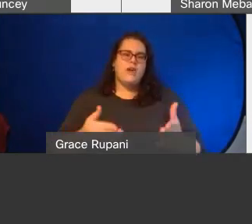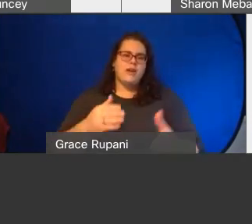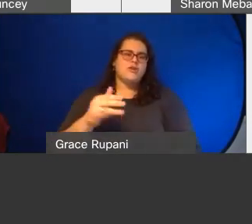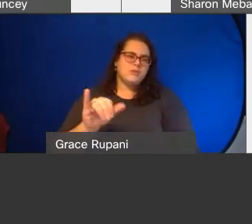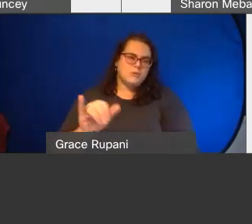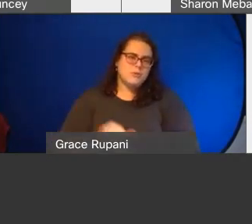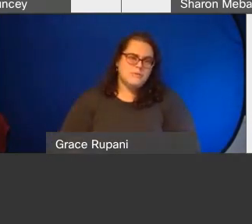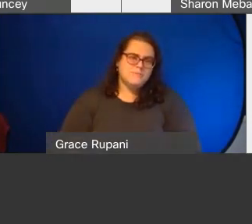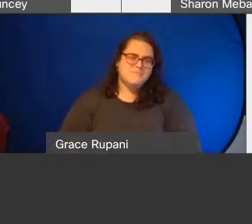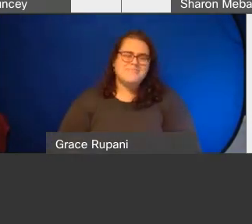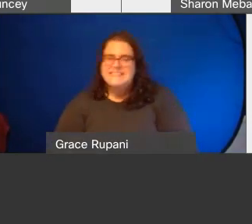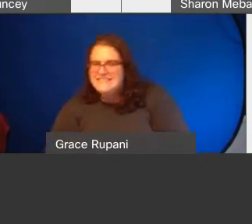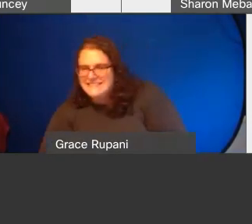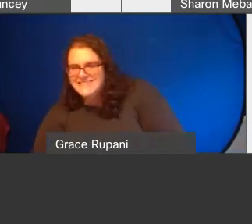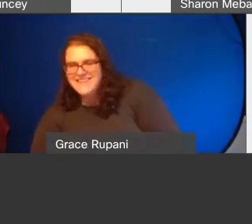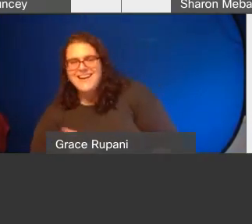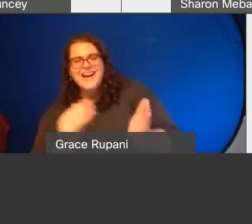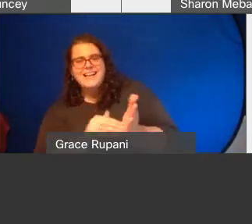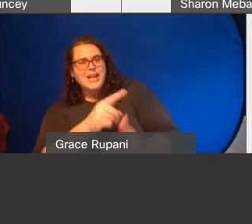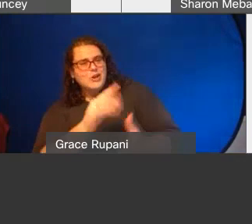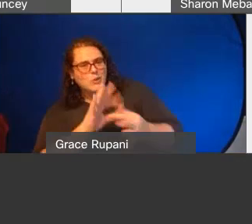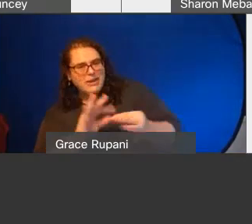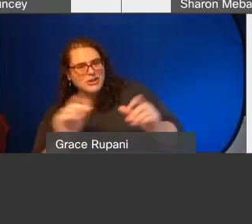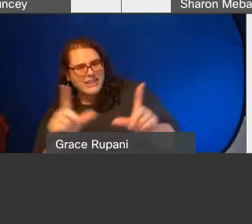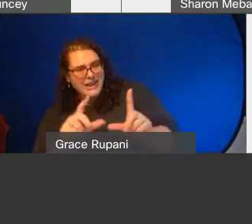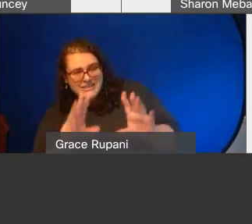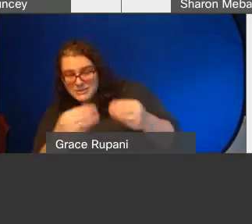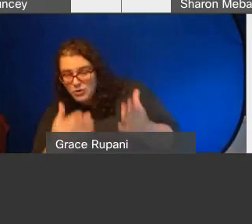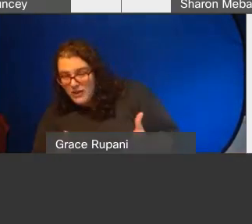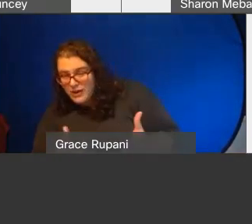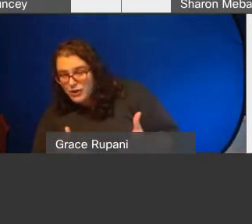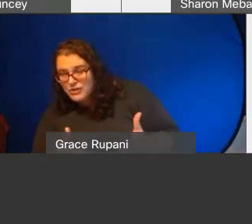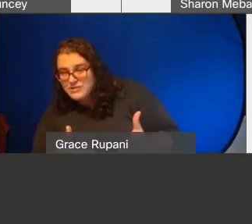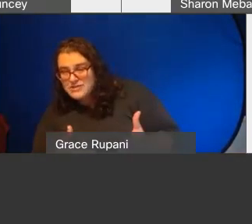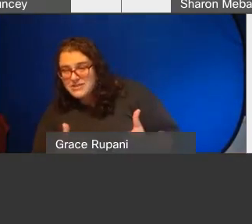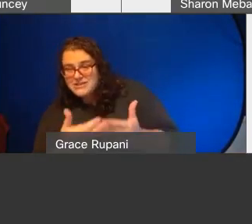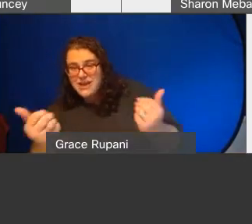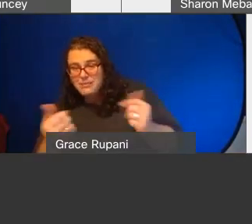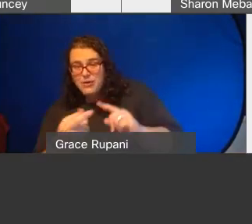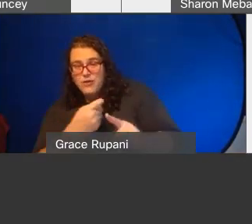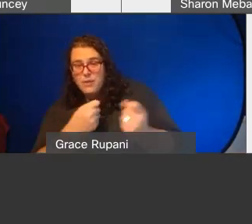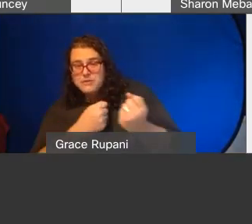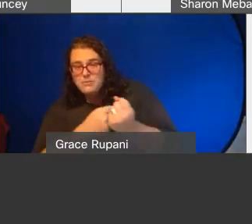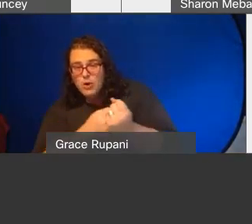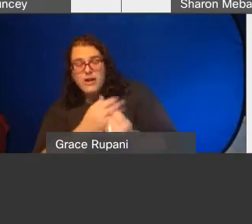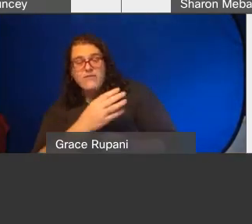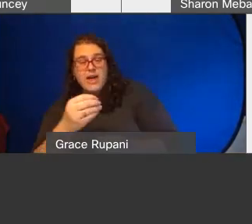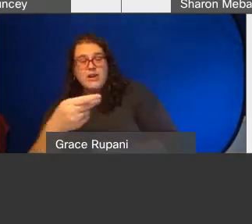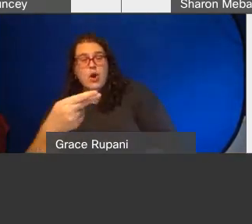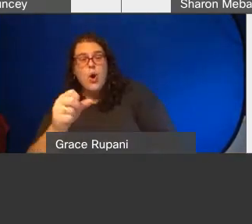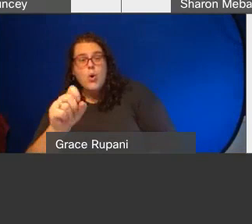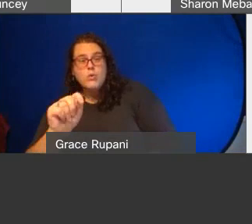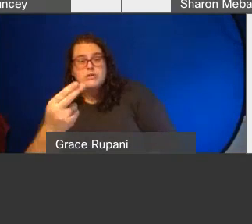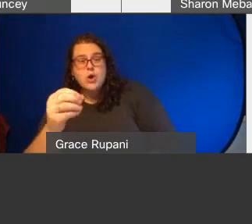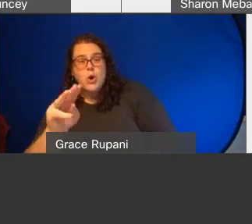mentioned licensed providers. No, they're all, well, aside from supported living, host home. Right, I said I would send